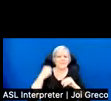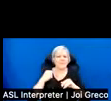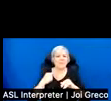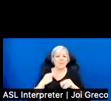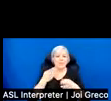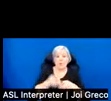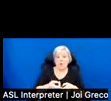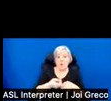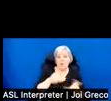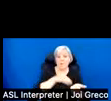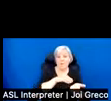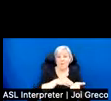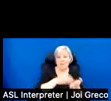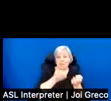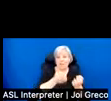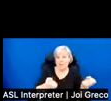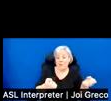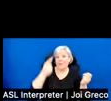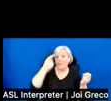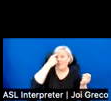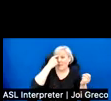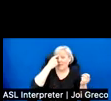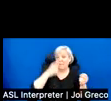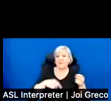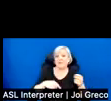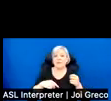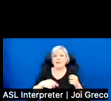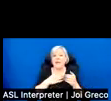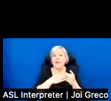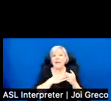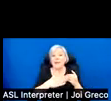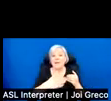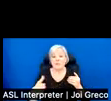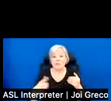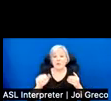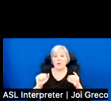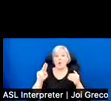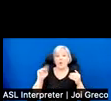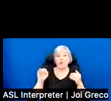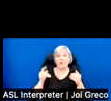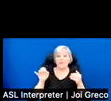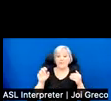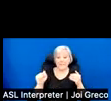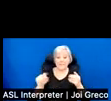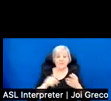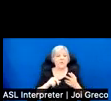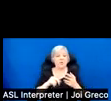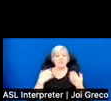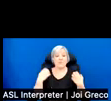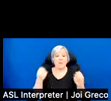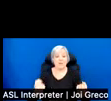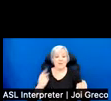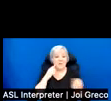devices, with many moving beyond that assistance towards augmentation and recovery of missing